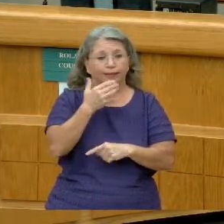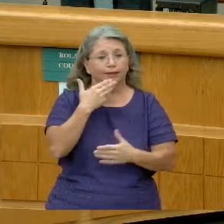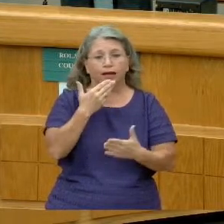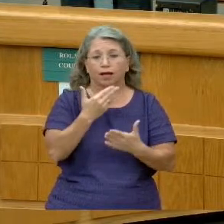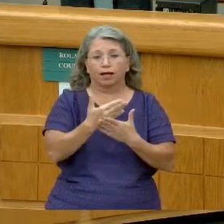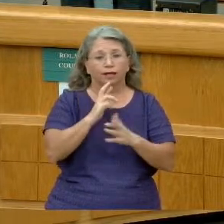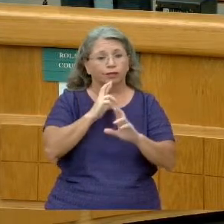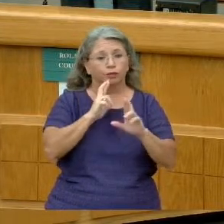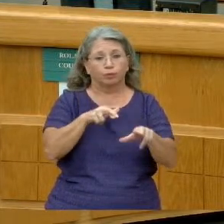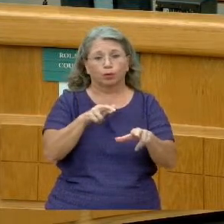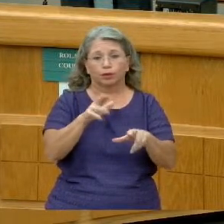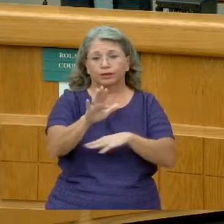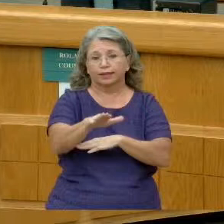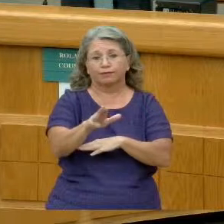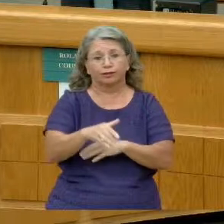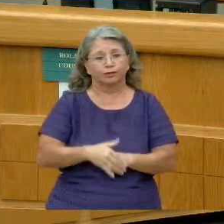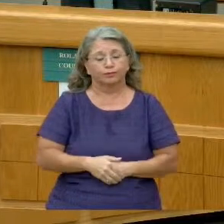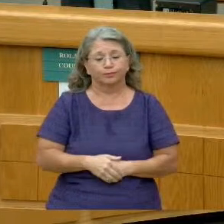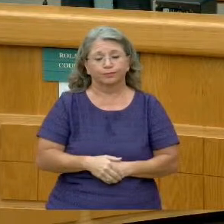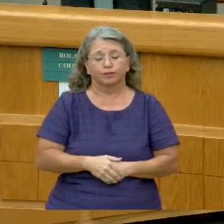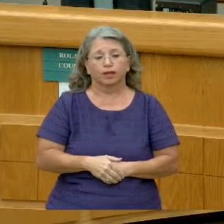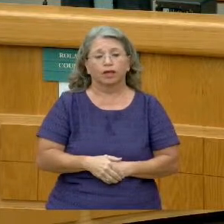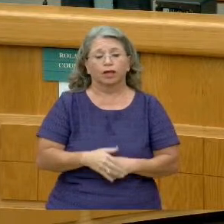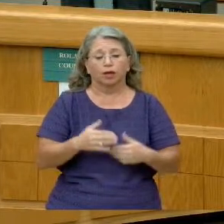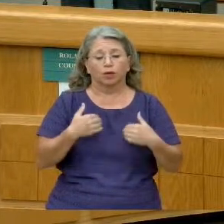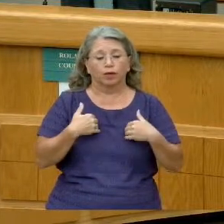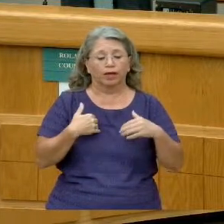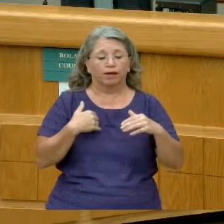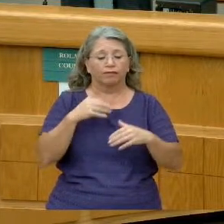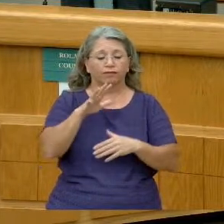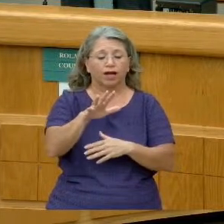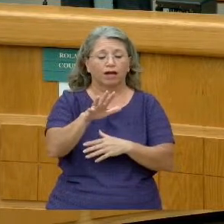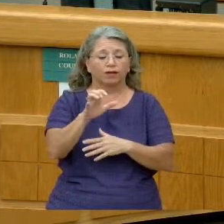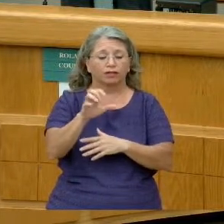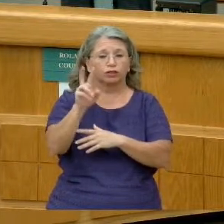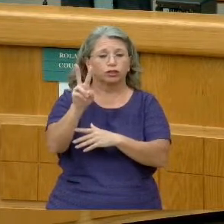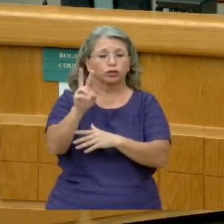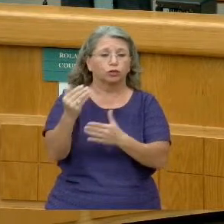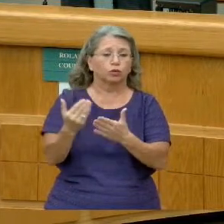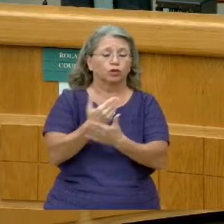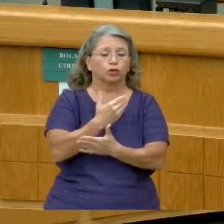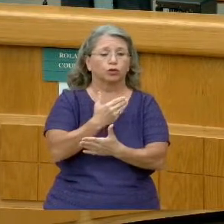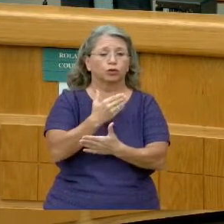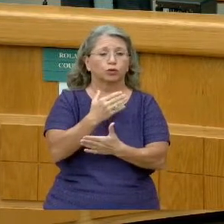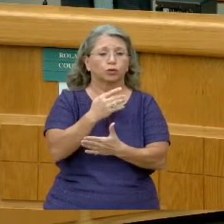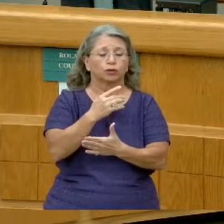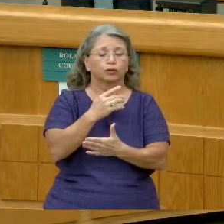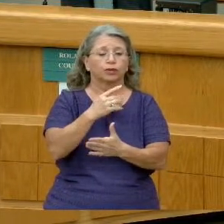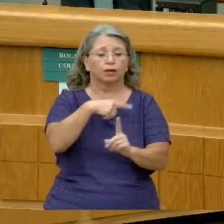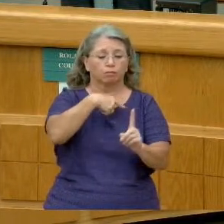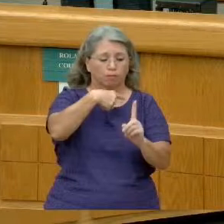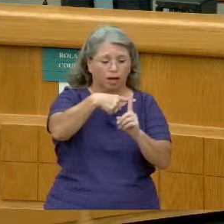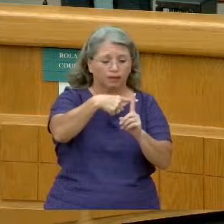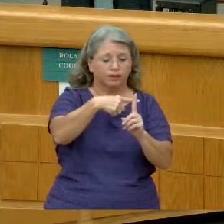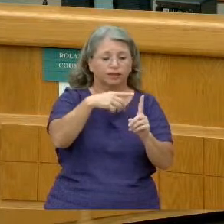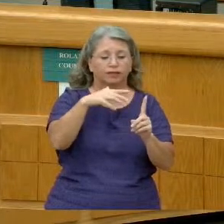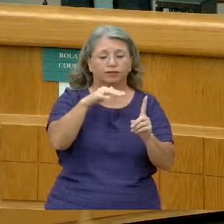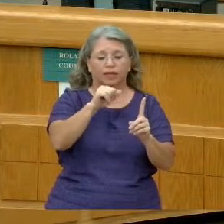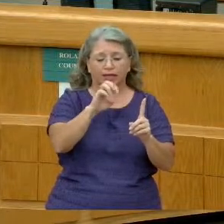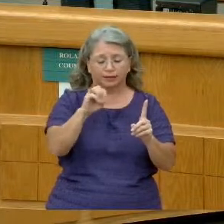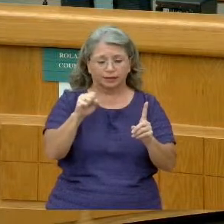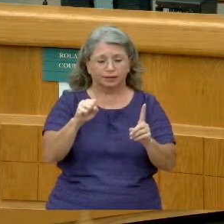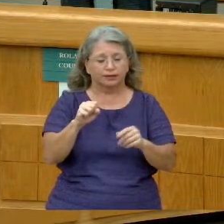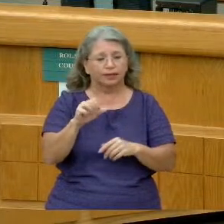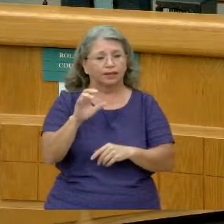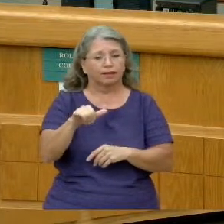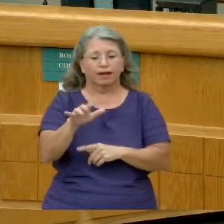afternoon. We're reporting 502 new confirmed COVID cases for Nueces County, and that 500 number